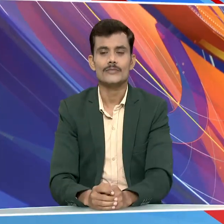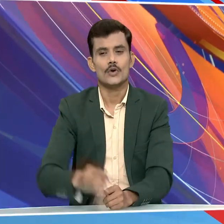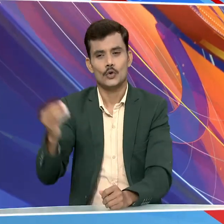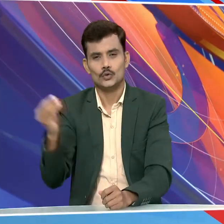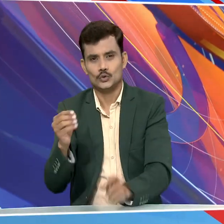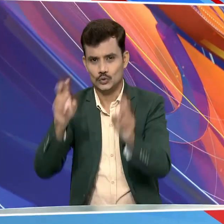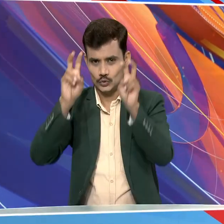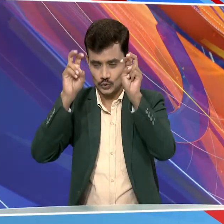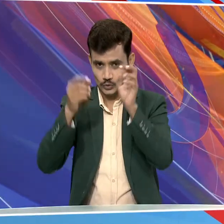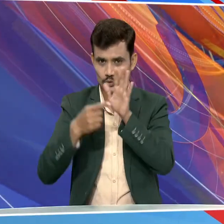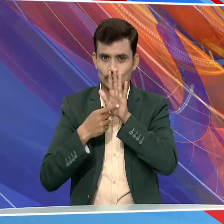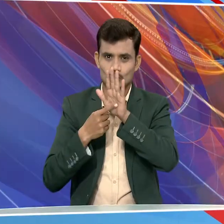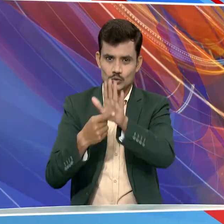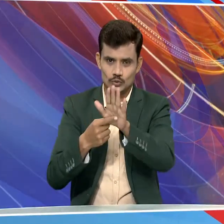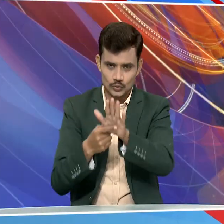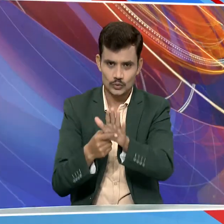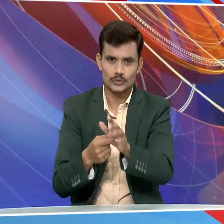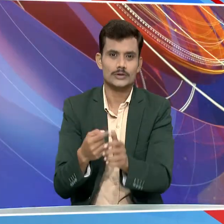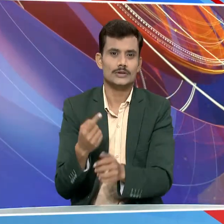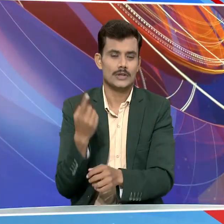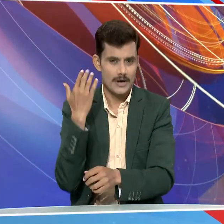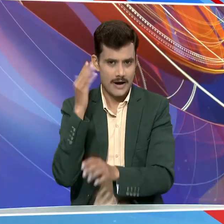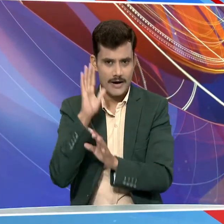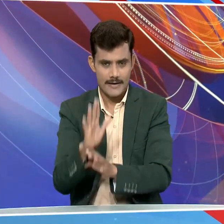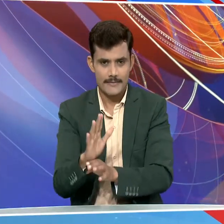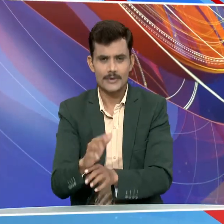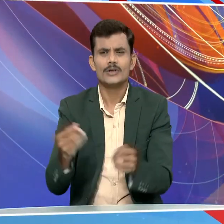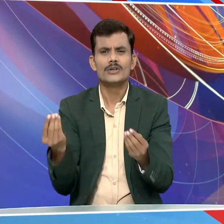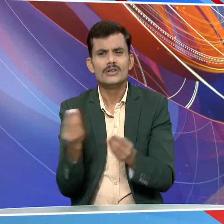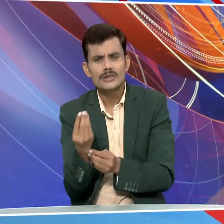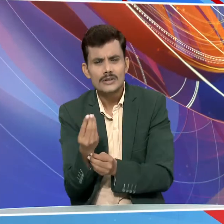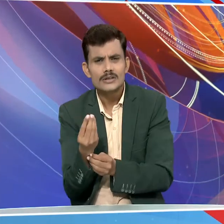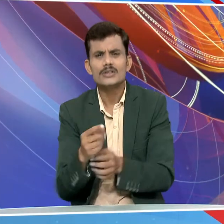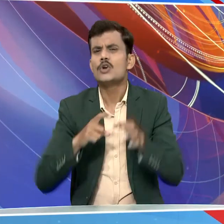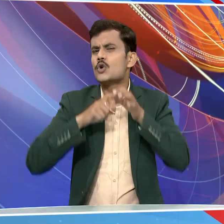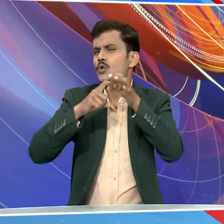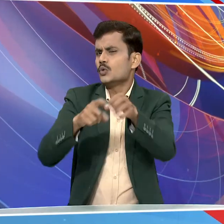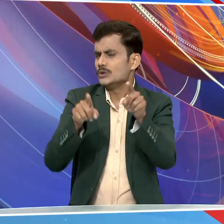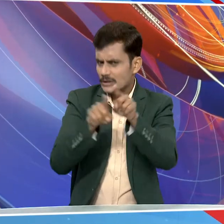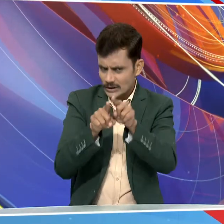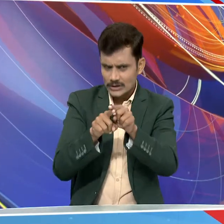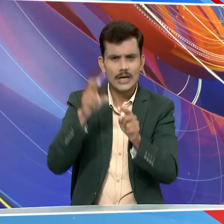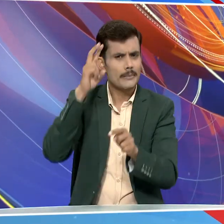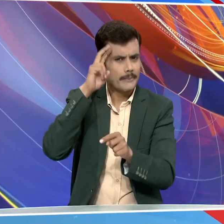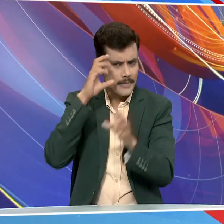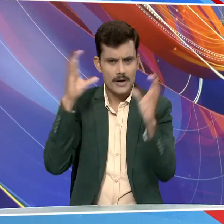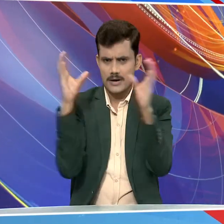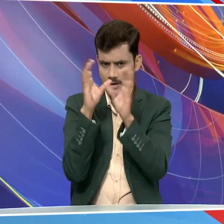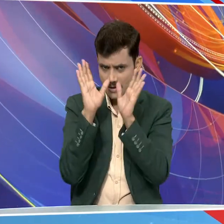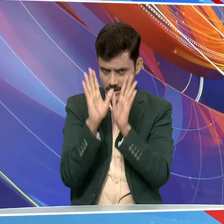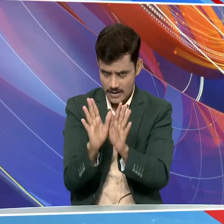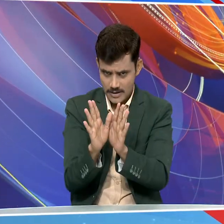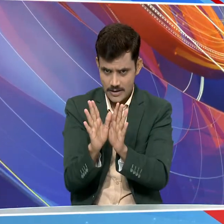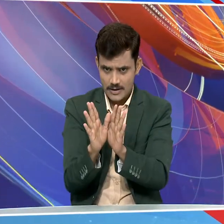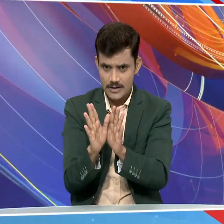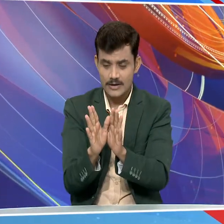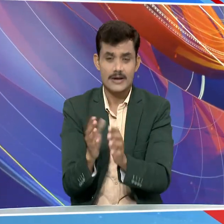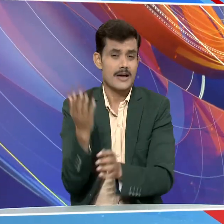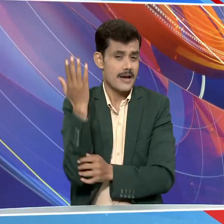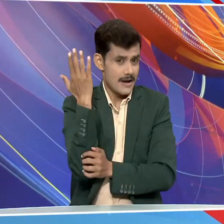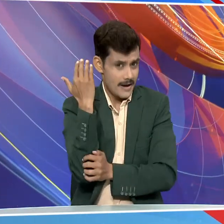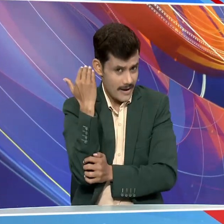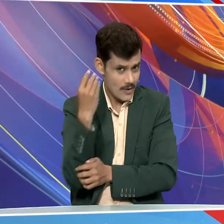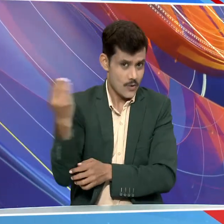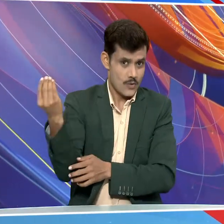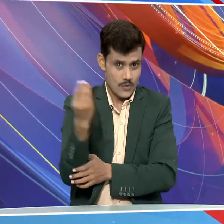associated with the Nazis in the past on the Second World War. So this is questionable, and we have dealt it in the past.